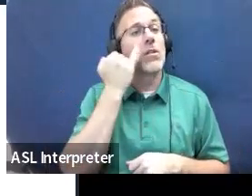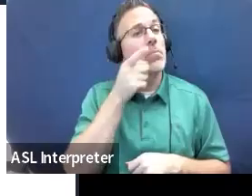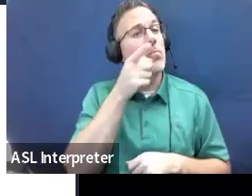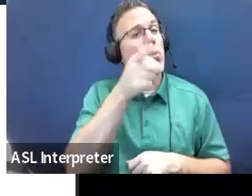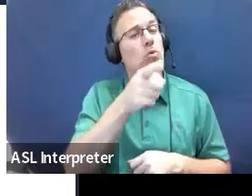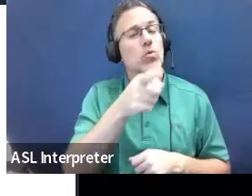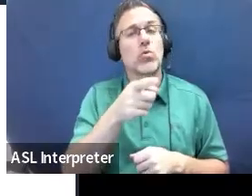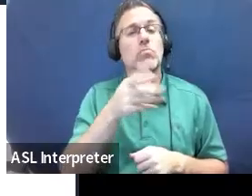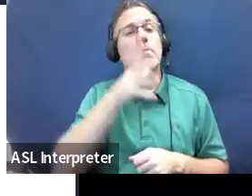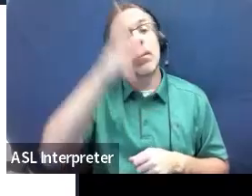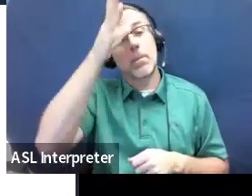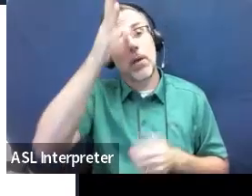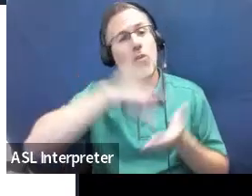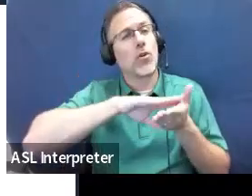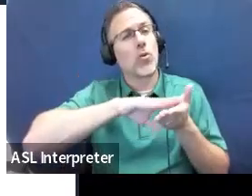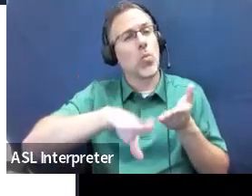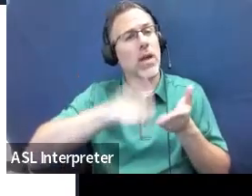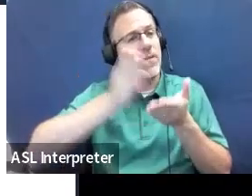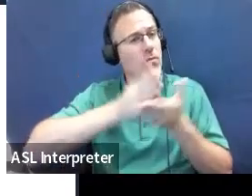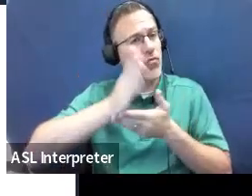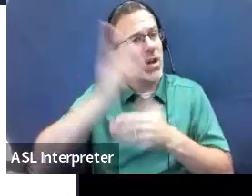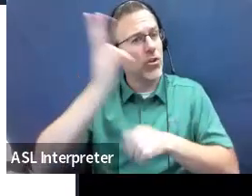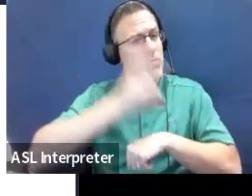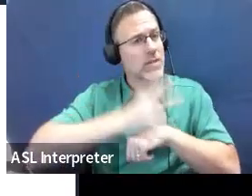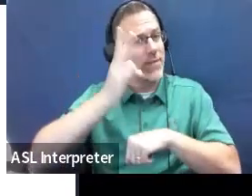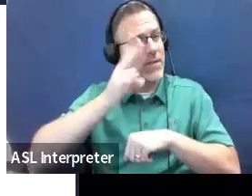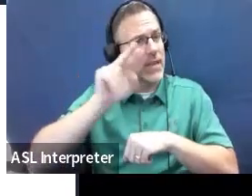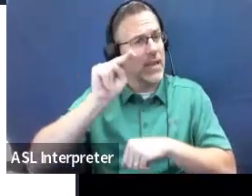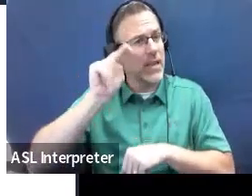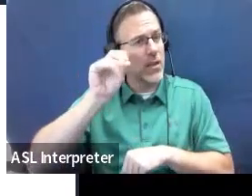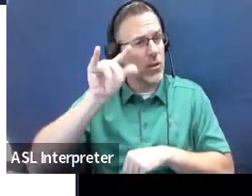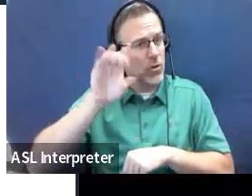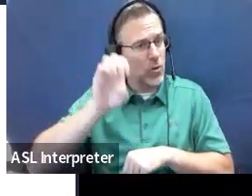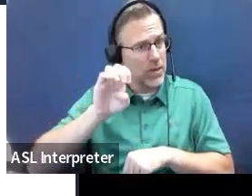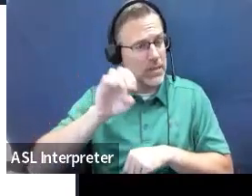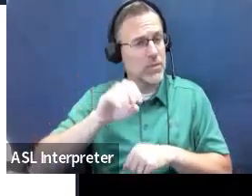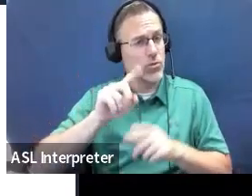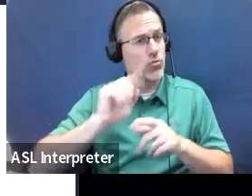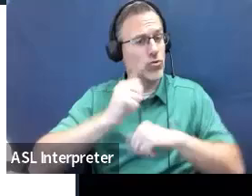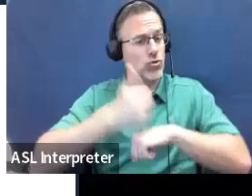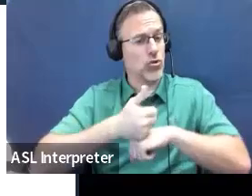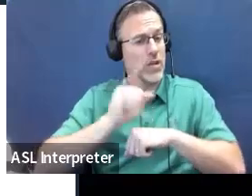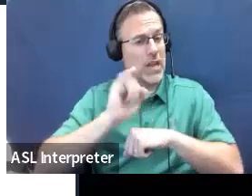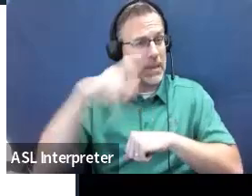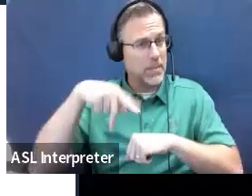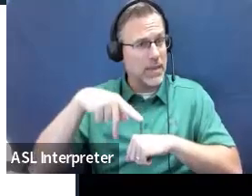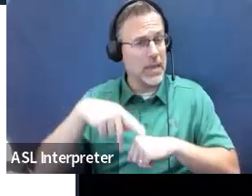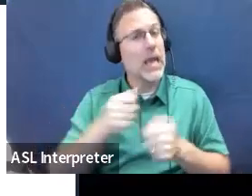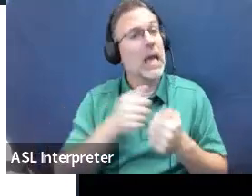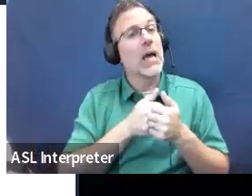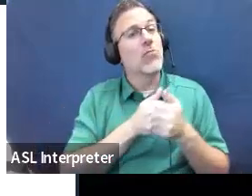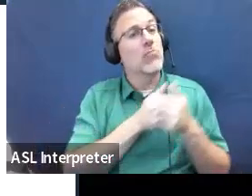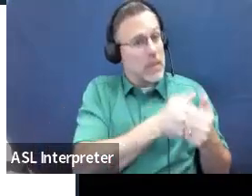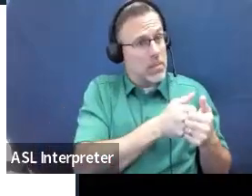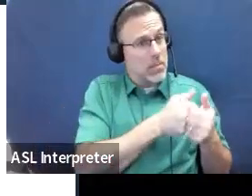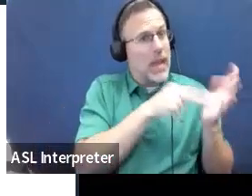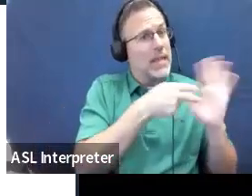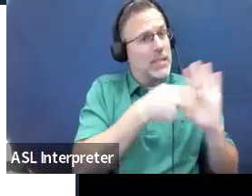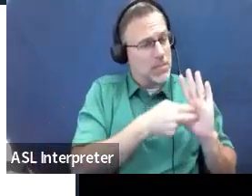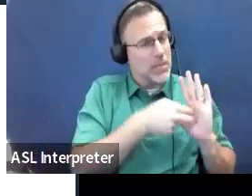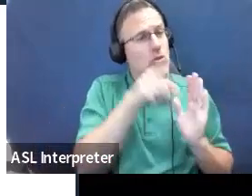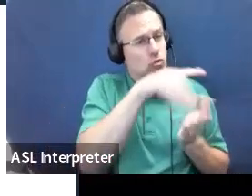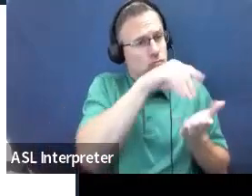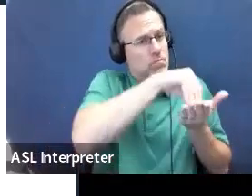chooses to waive their right to 7-day notice to implement the IEP. Compliance would be that you document that in the written notice. You